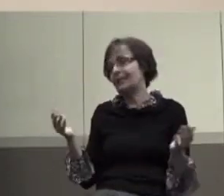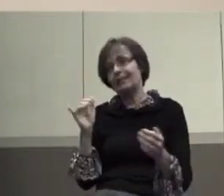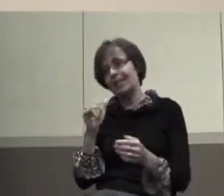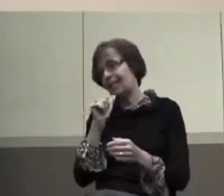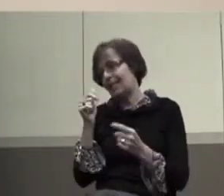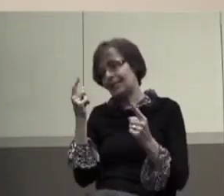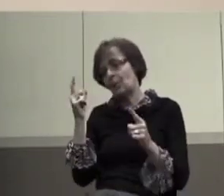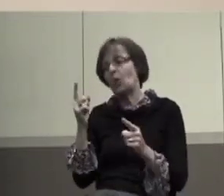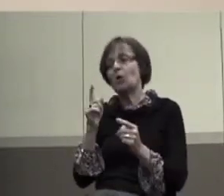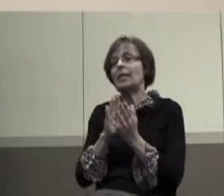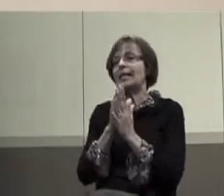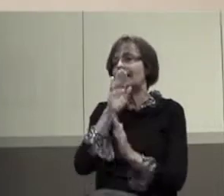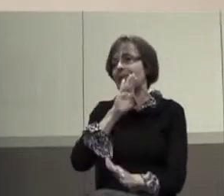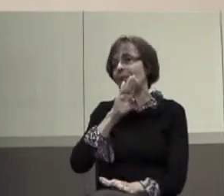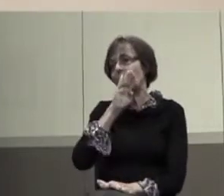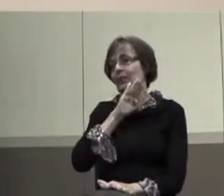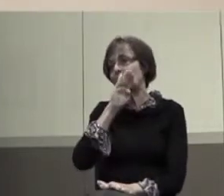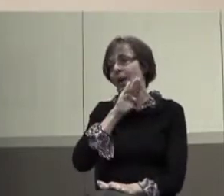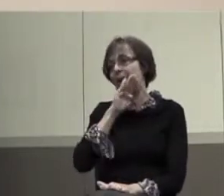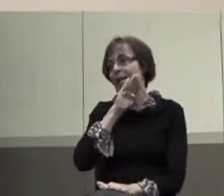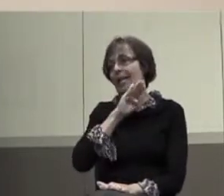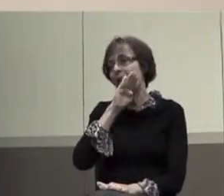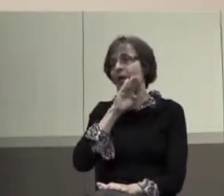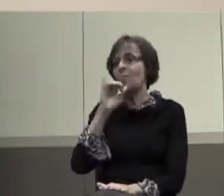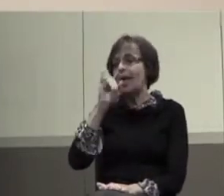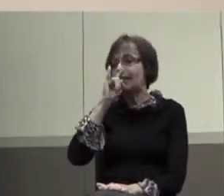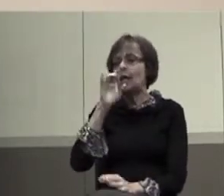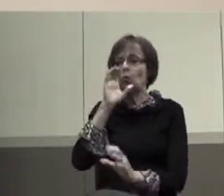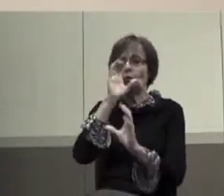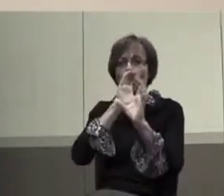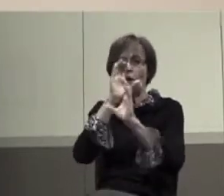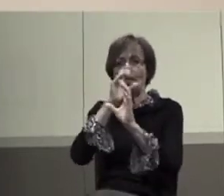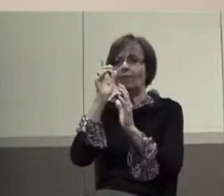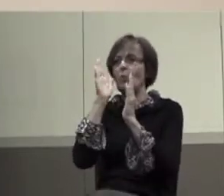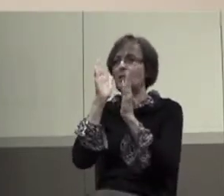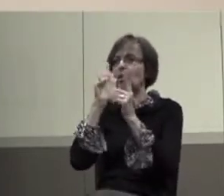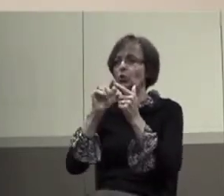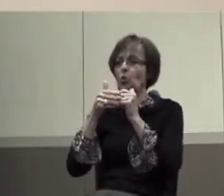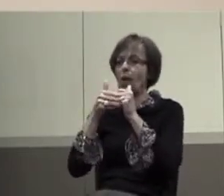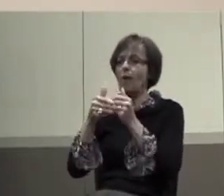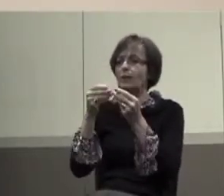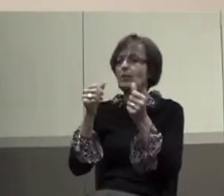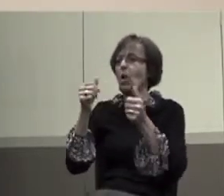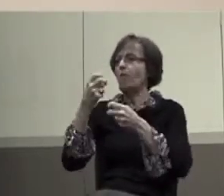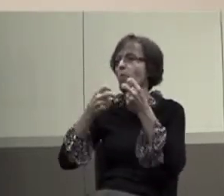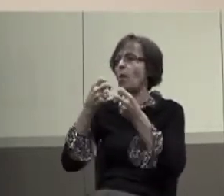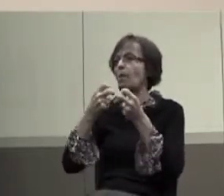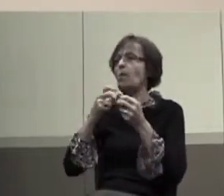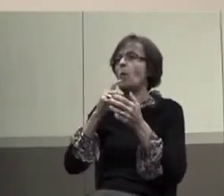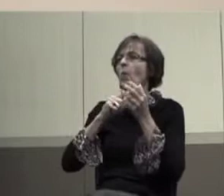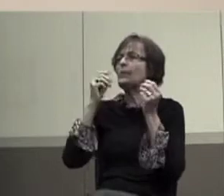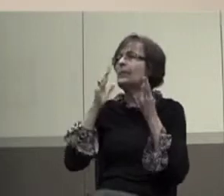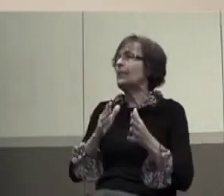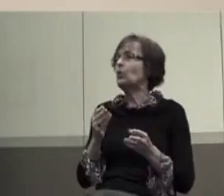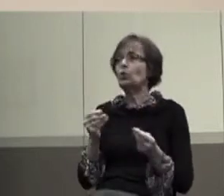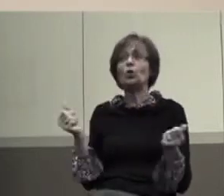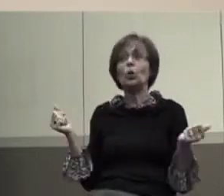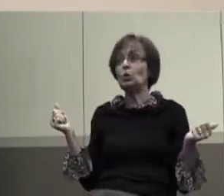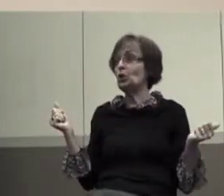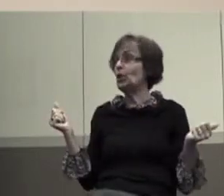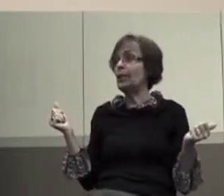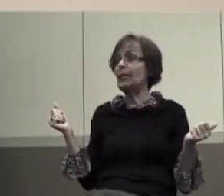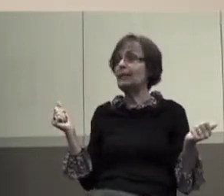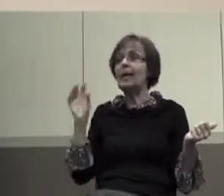doesn't work. He gets frustrated. Okay? So this is a kid who's looking for attention to help solve a problem. What's the teacher's solution to